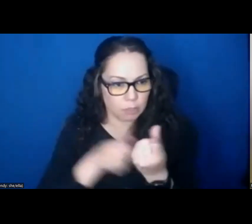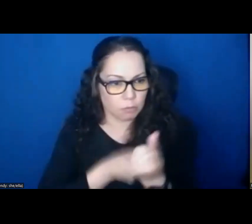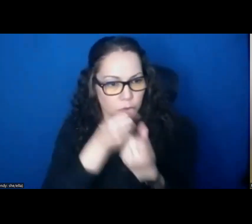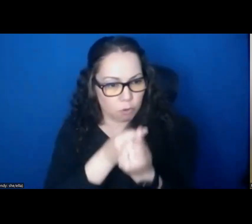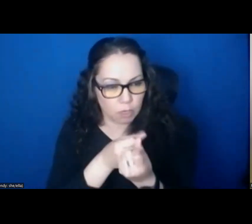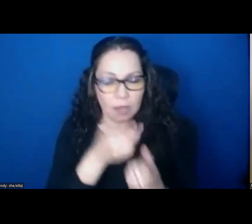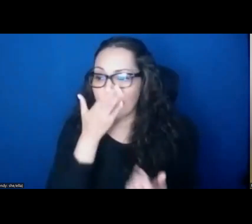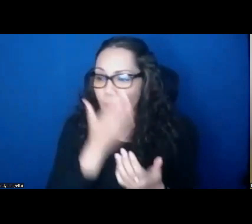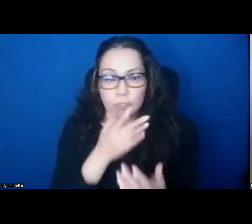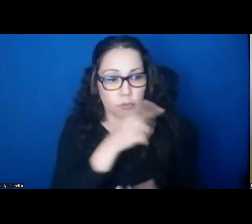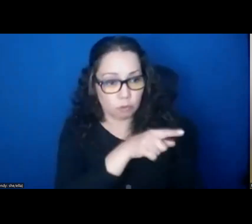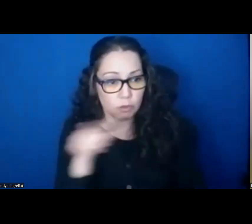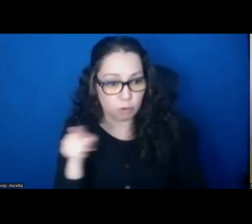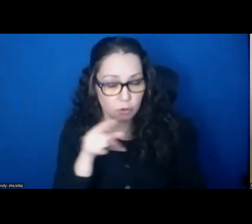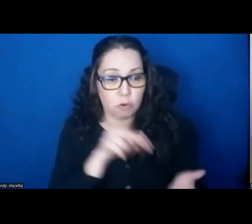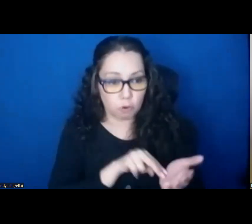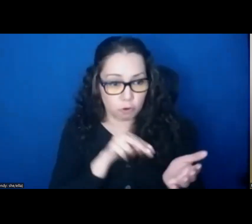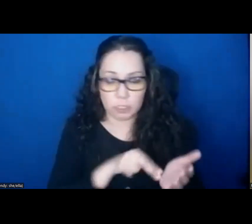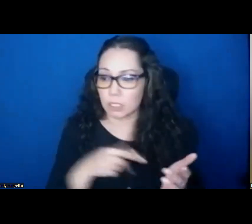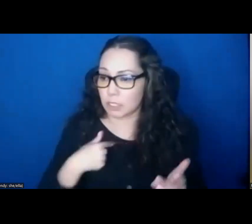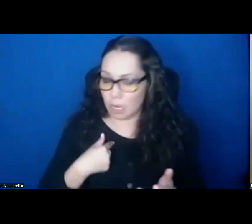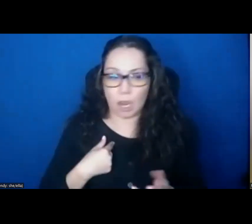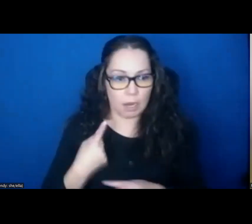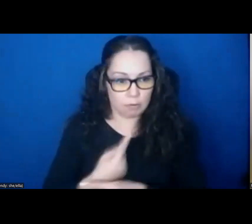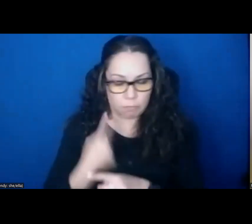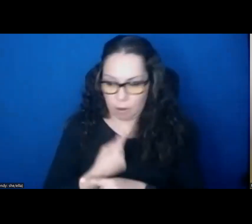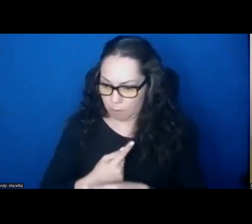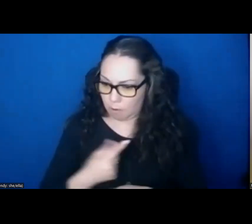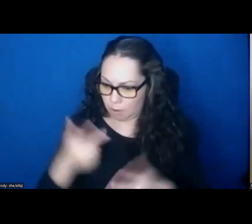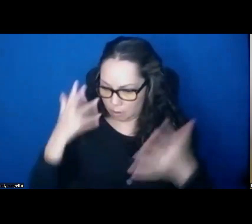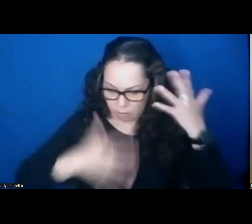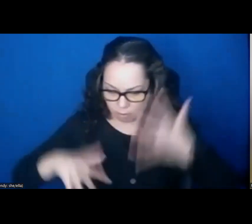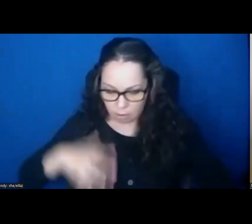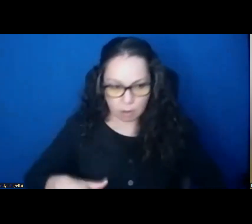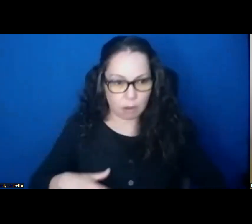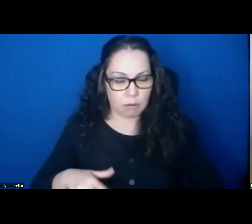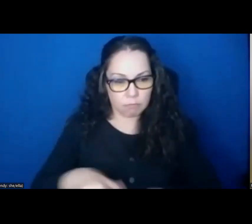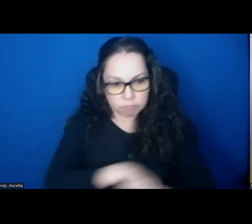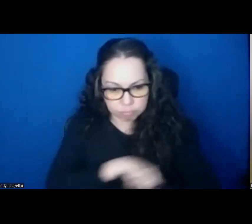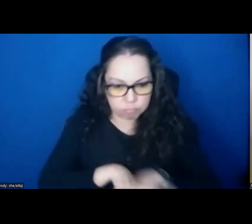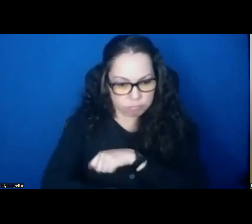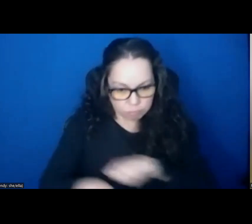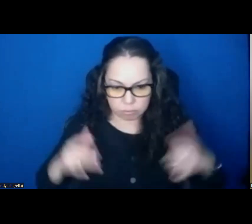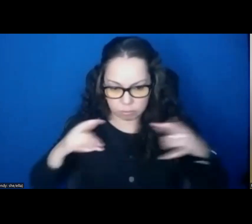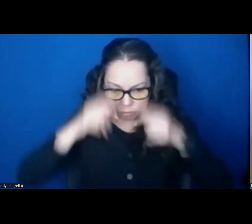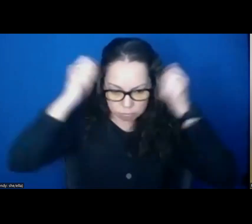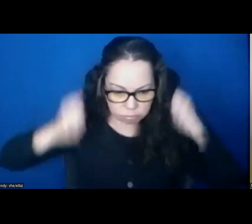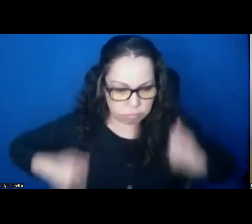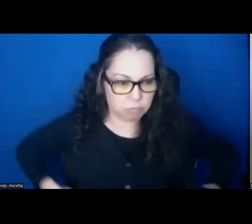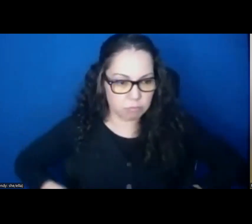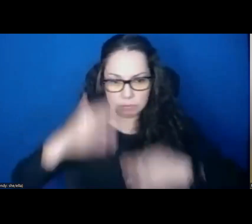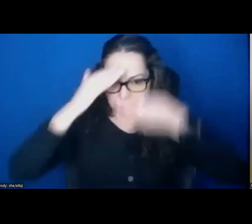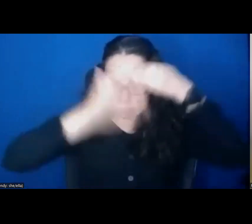thanks to some of those nurses, I learned to properly don and doff extensive PPE in a hospital's COVID unit